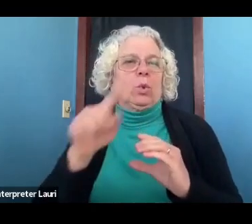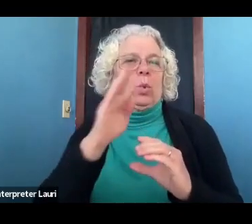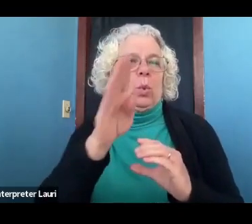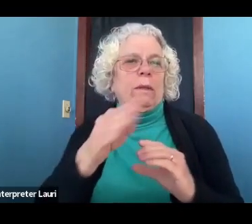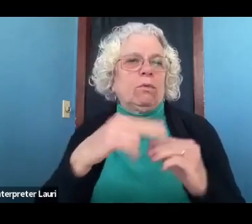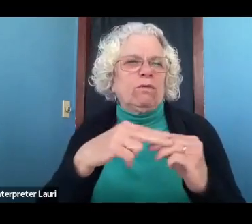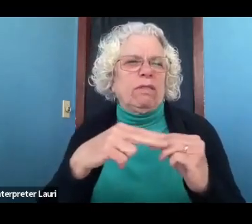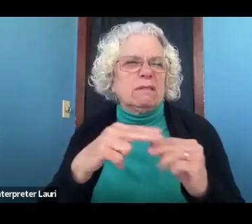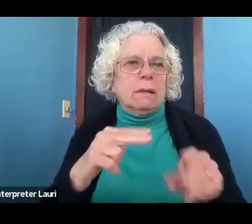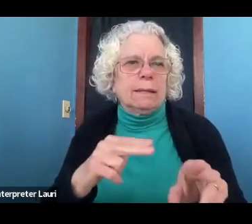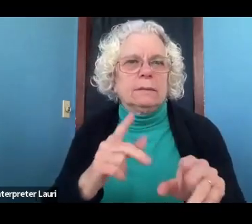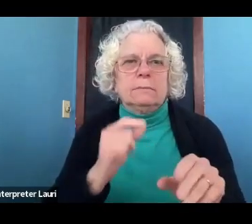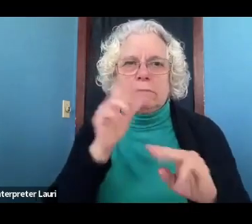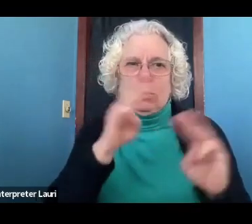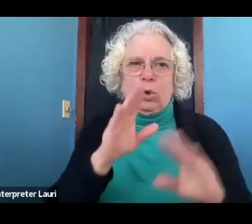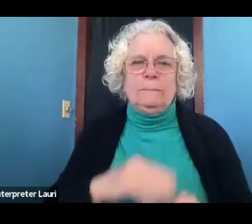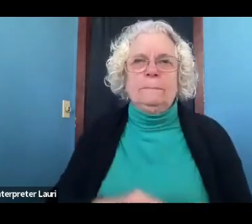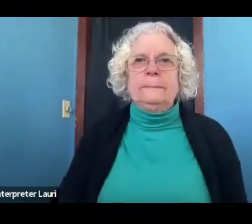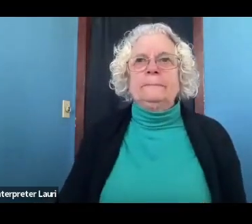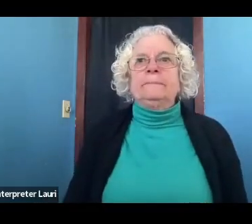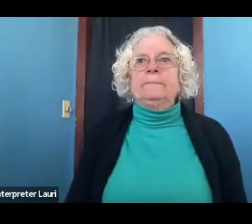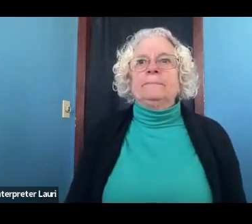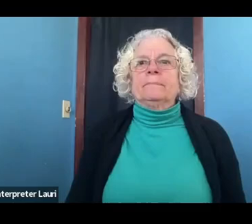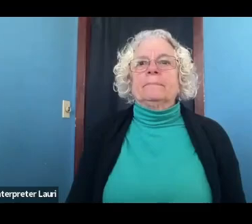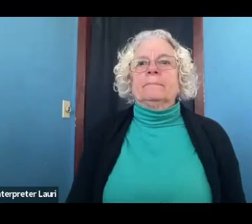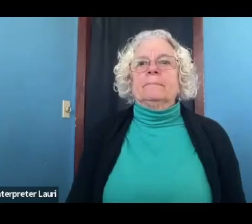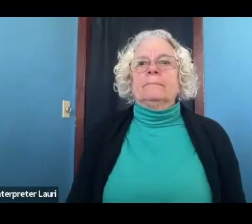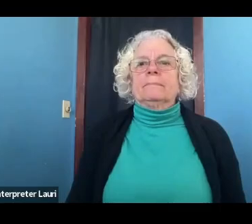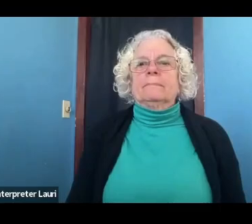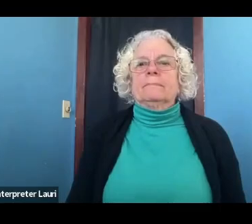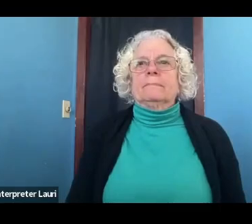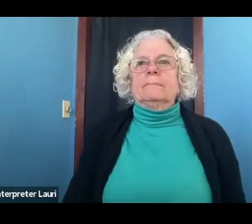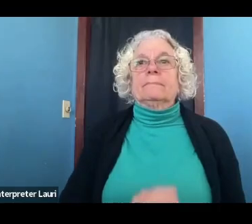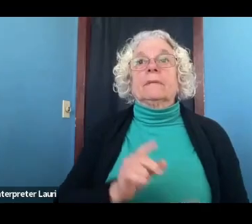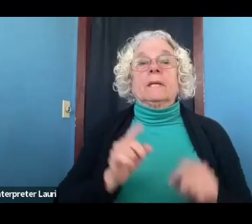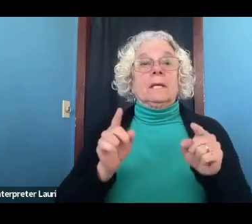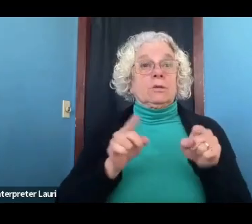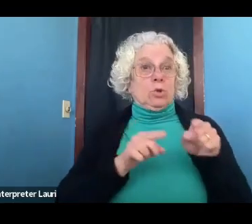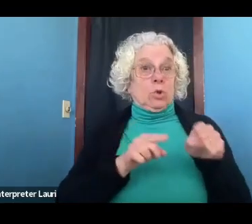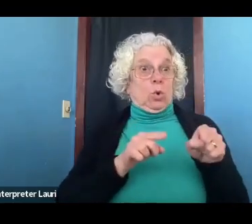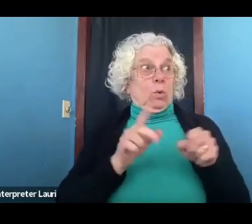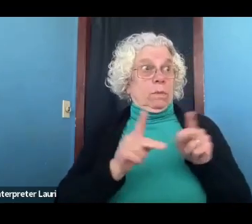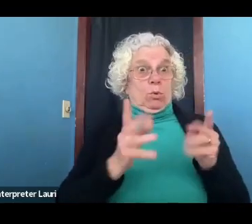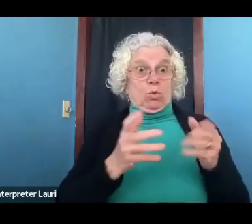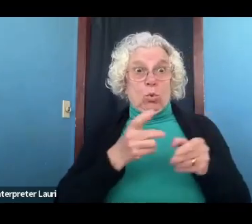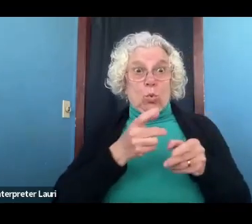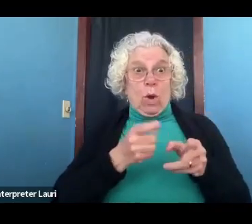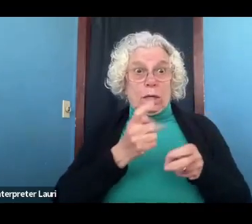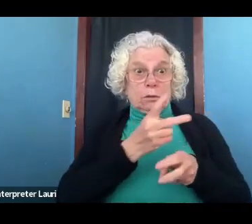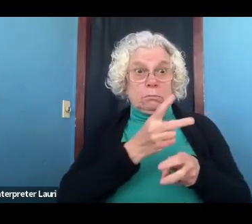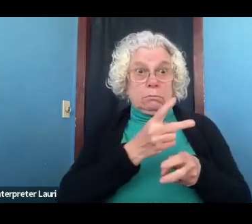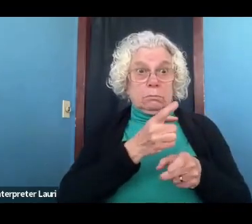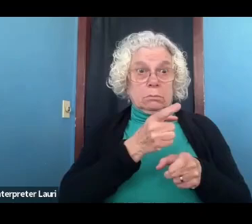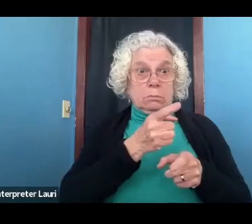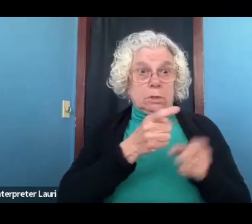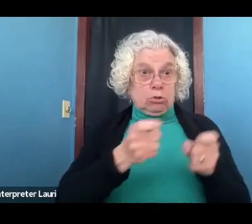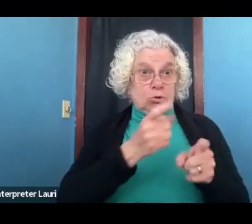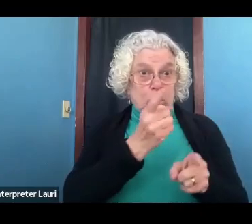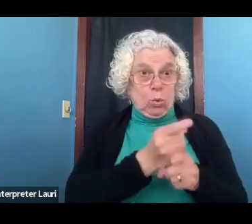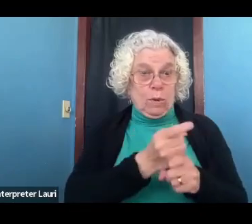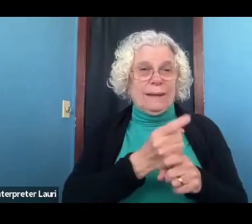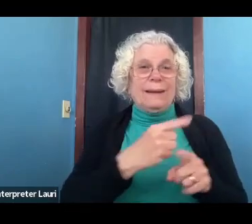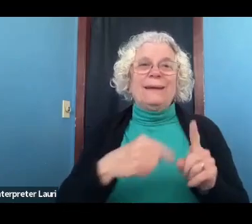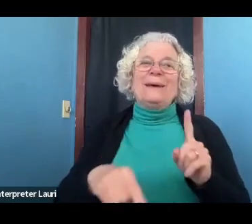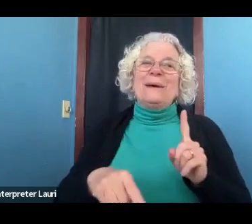Most importantly, other than obviously keeping control, it's really a gift to do